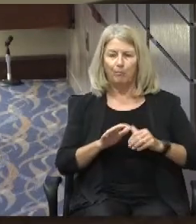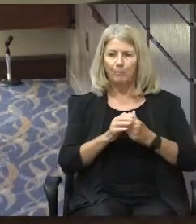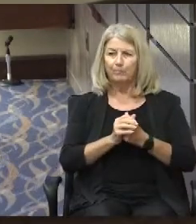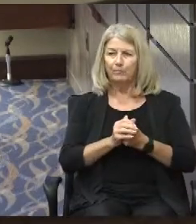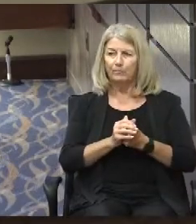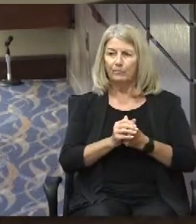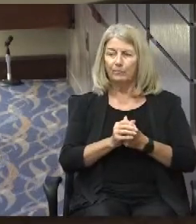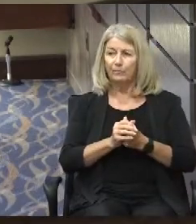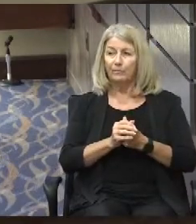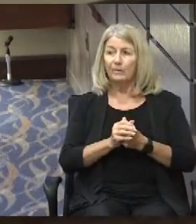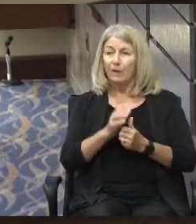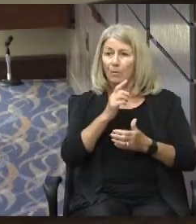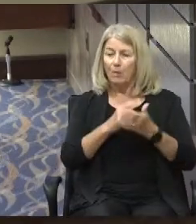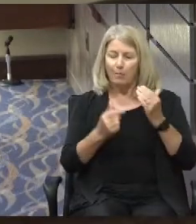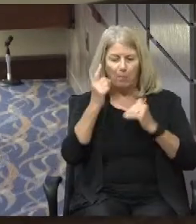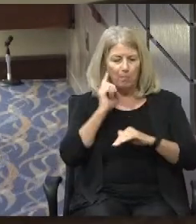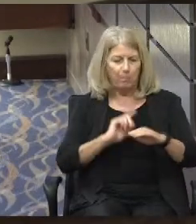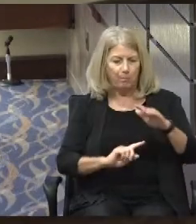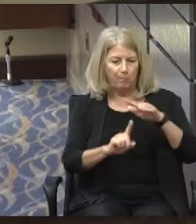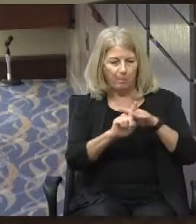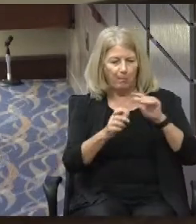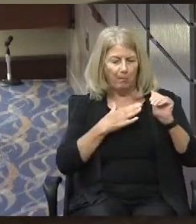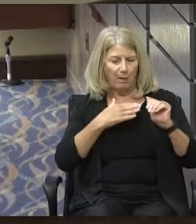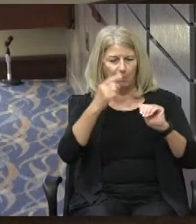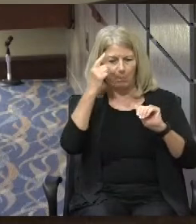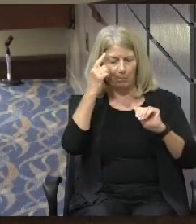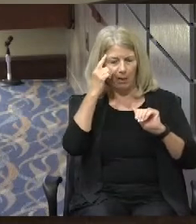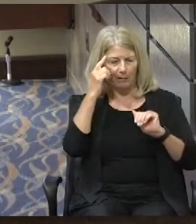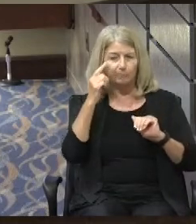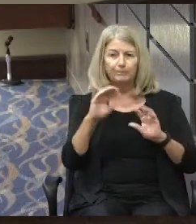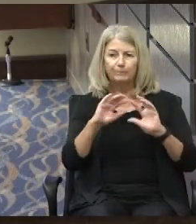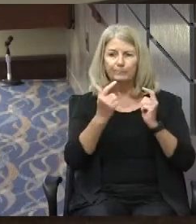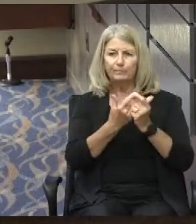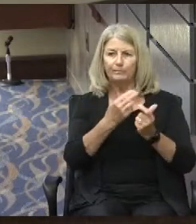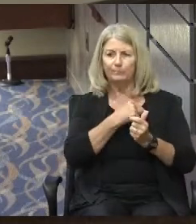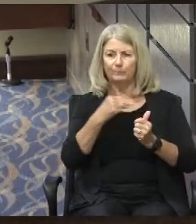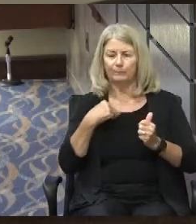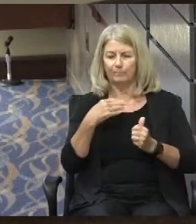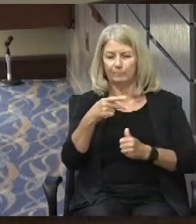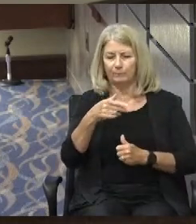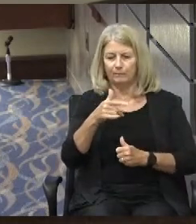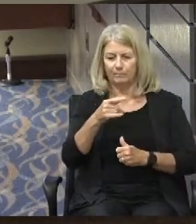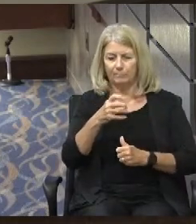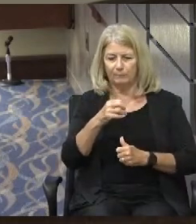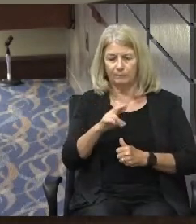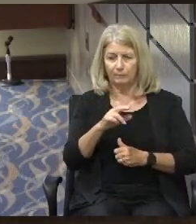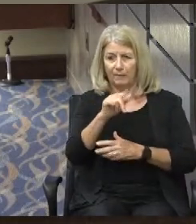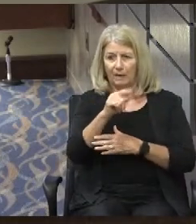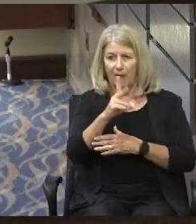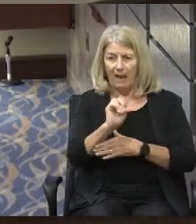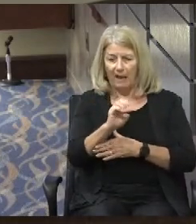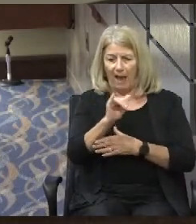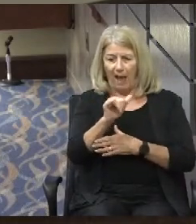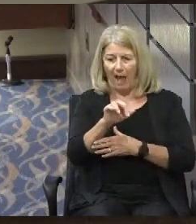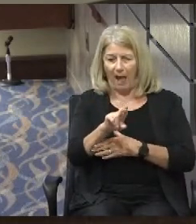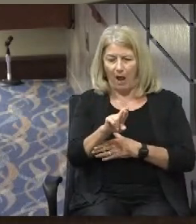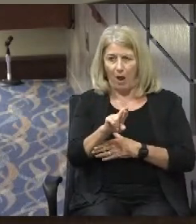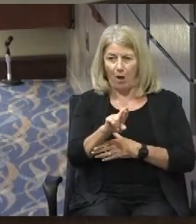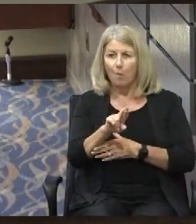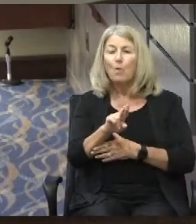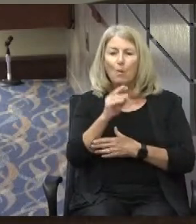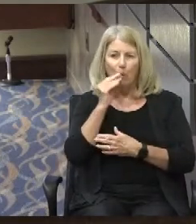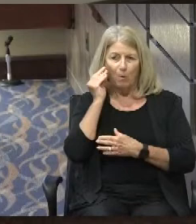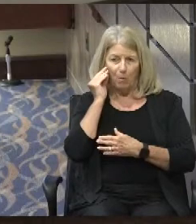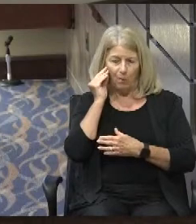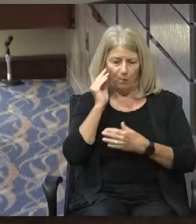it came to my mind as Councilmember Palmer kind of addressed some of her streets, but the Lake Air Residential Street is one that I